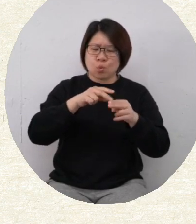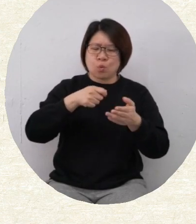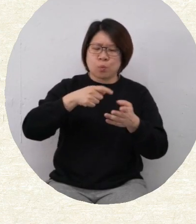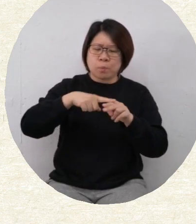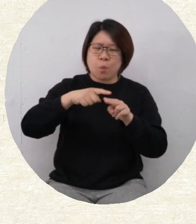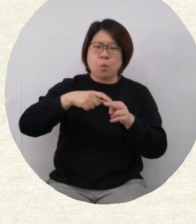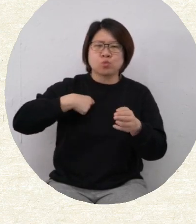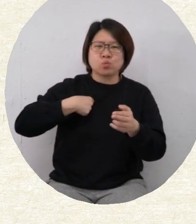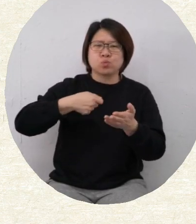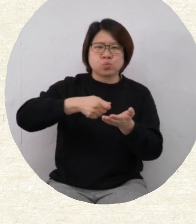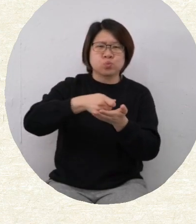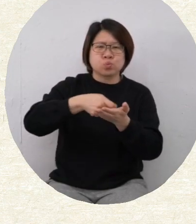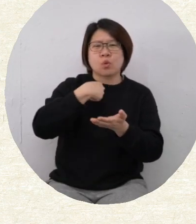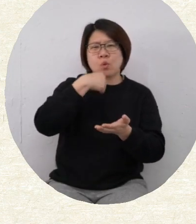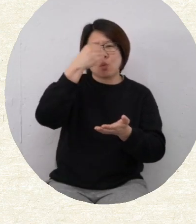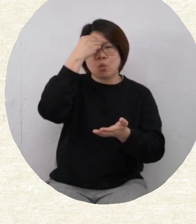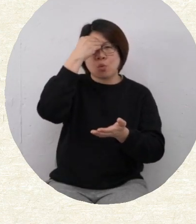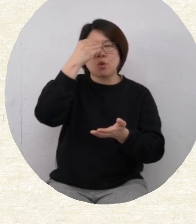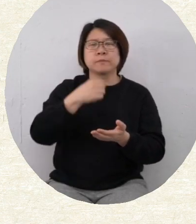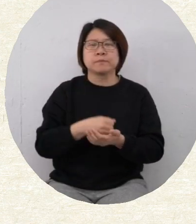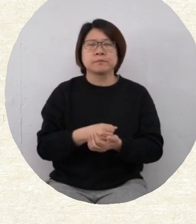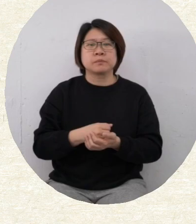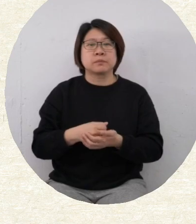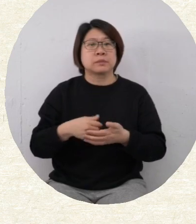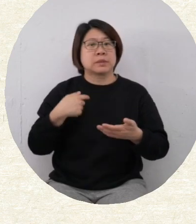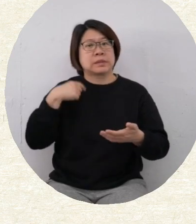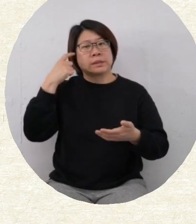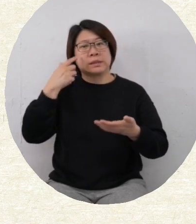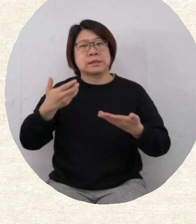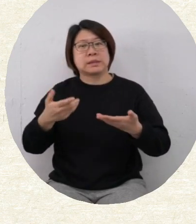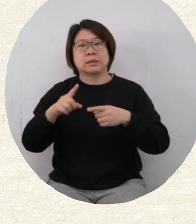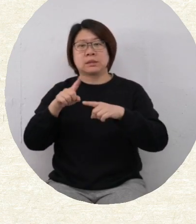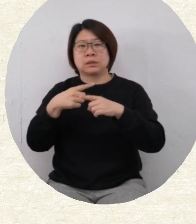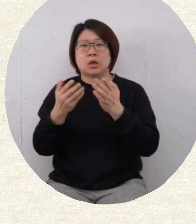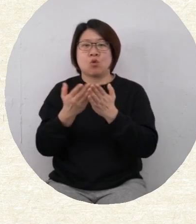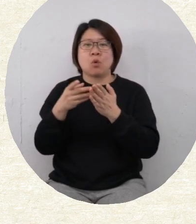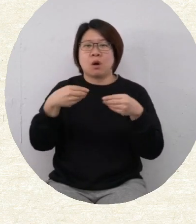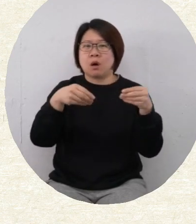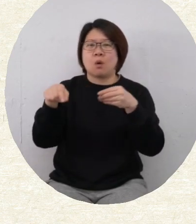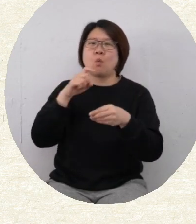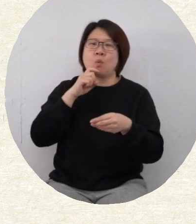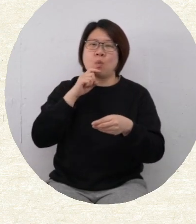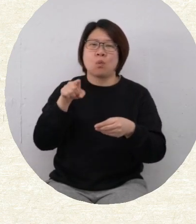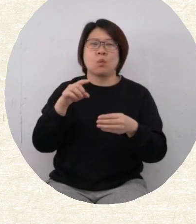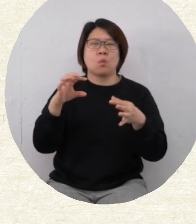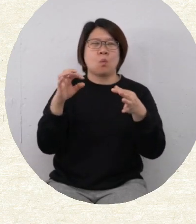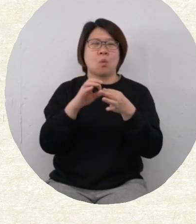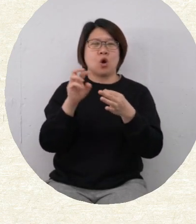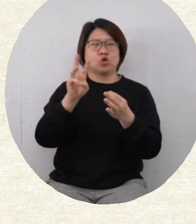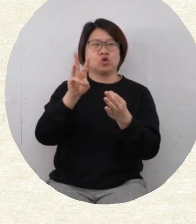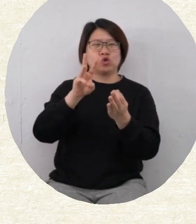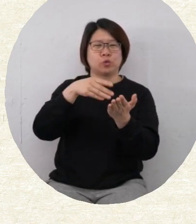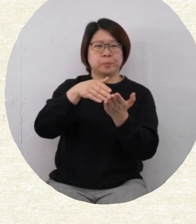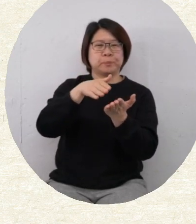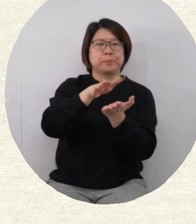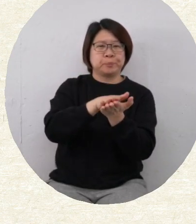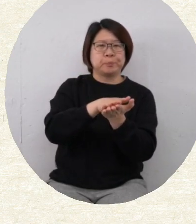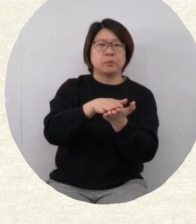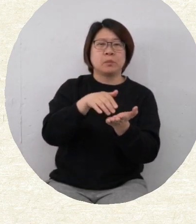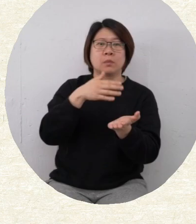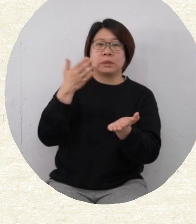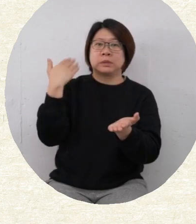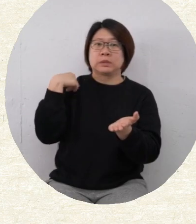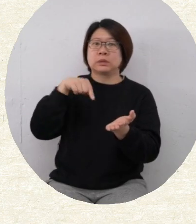Okay. Yeah, I don't know. So traditionally, Korea is more like, I don't know, in China,